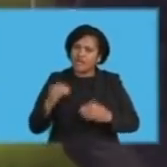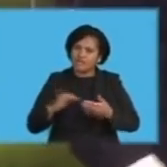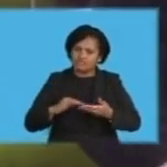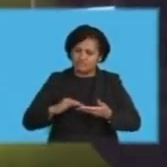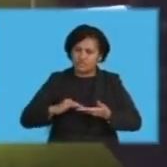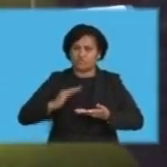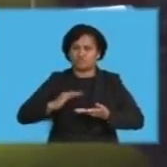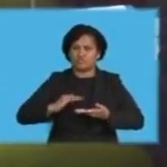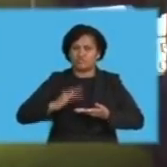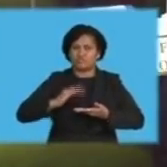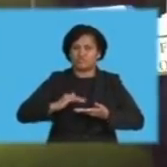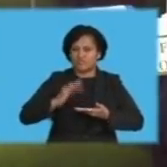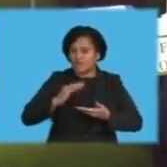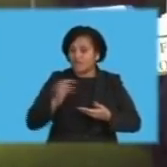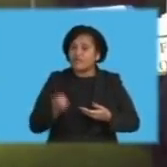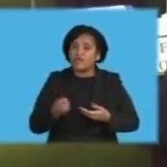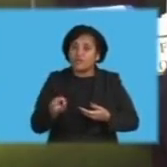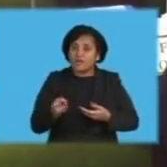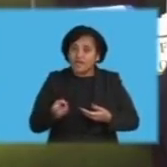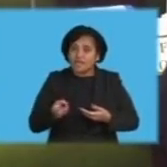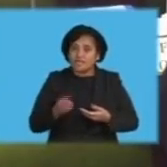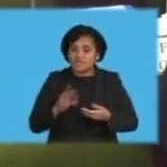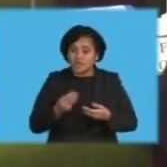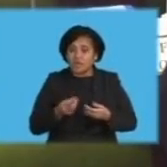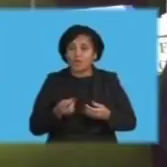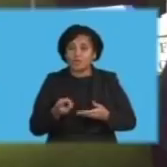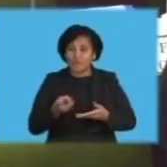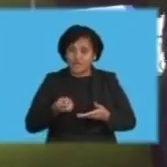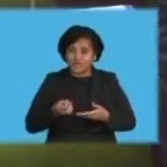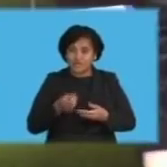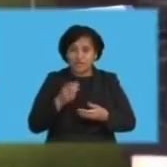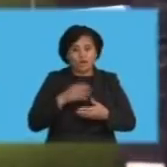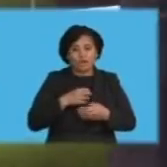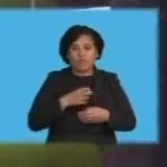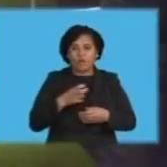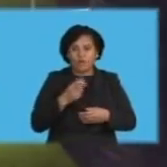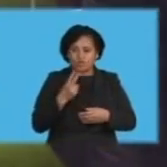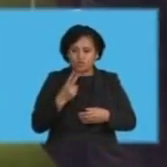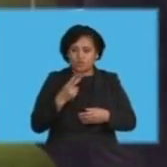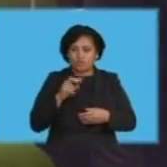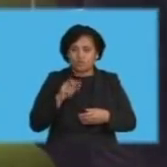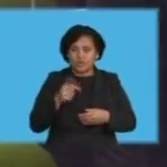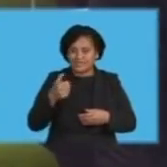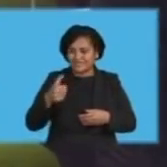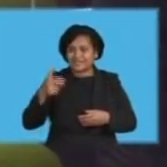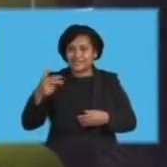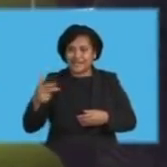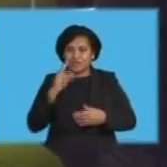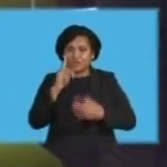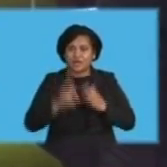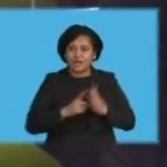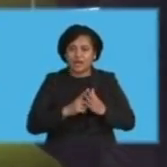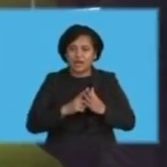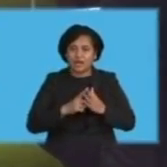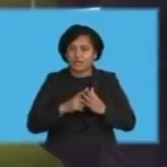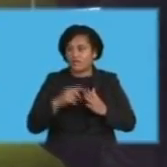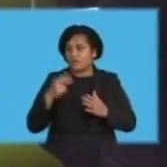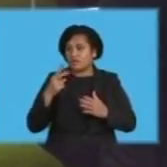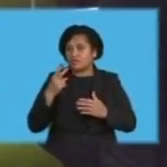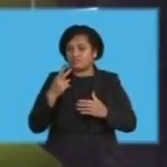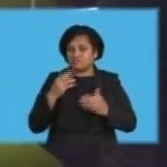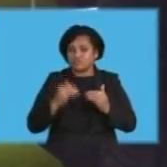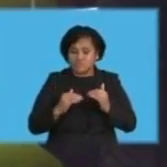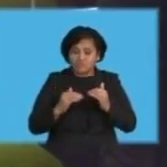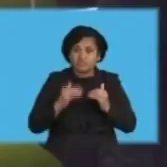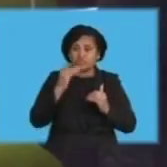the salary rates are more than $2.68 an hour. In fact they range from $2.78 to $5.57 an hour.